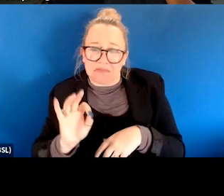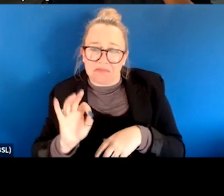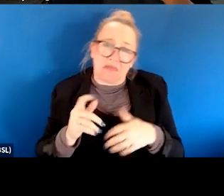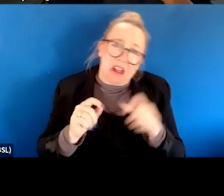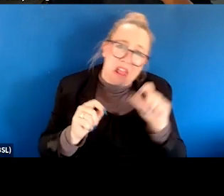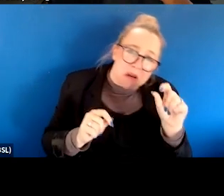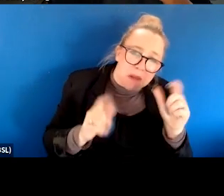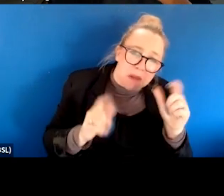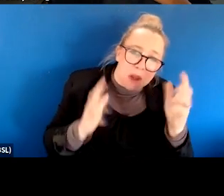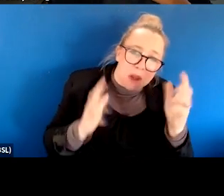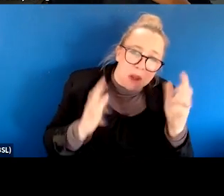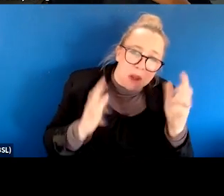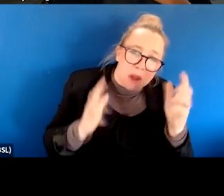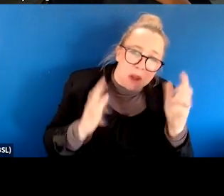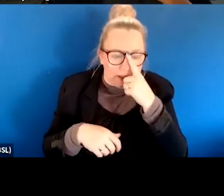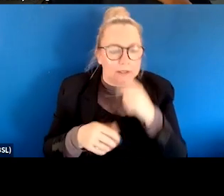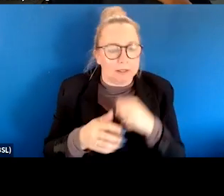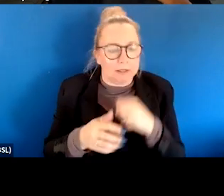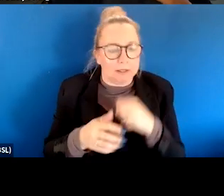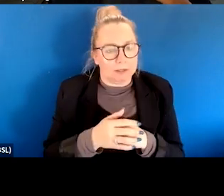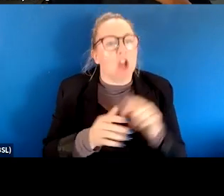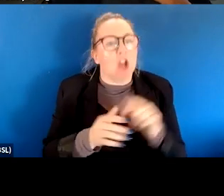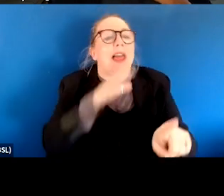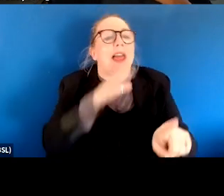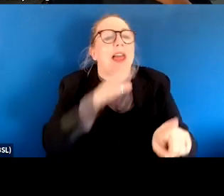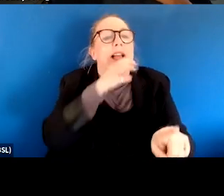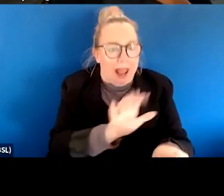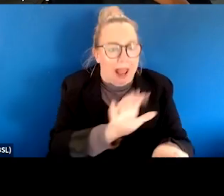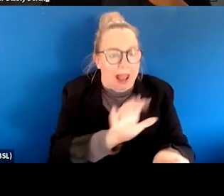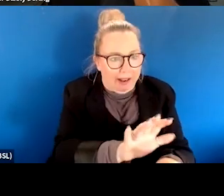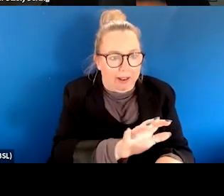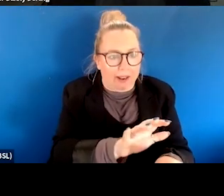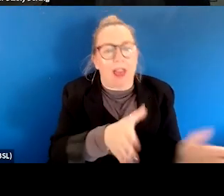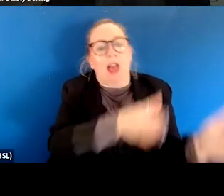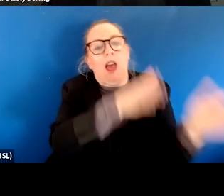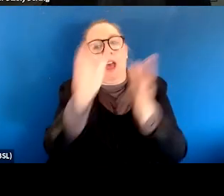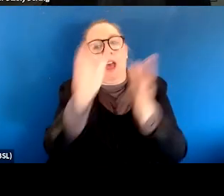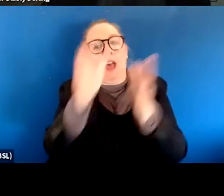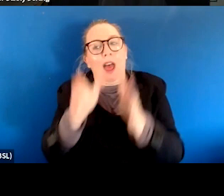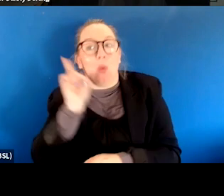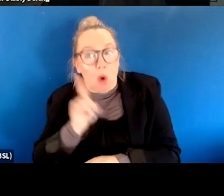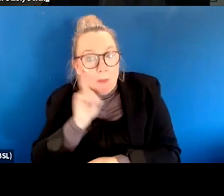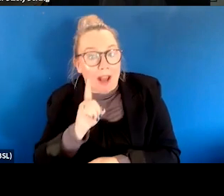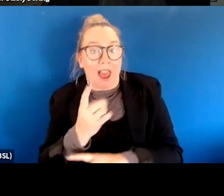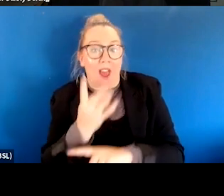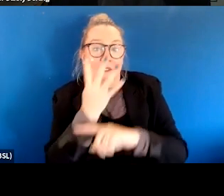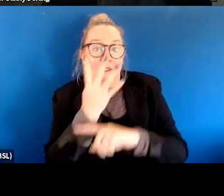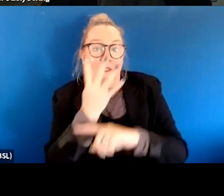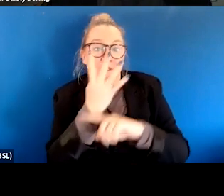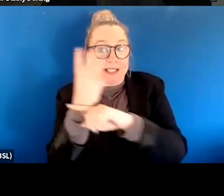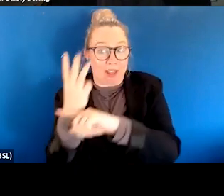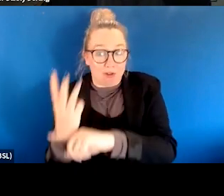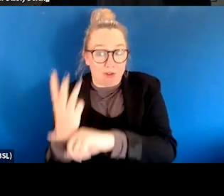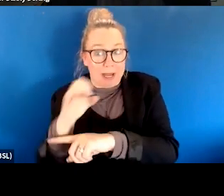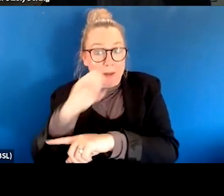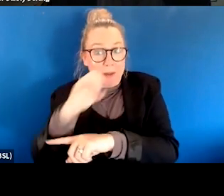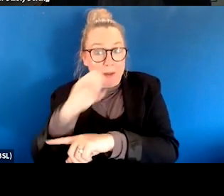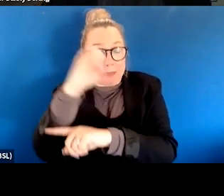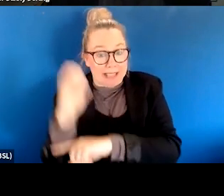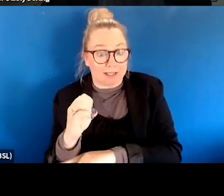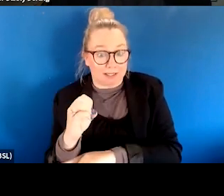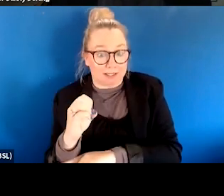Sorry, I read the wrong ones. That's the men. So that's bad. The women, 43% very worried,